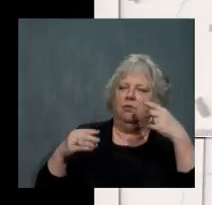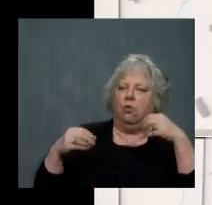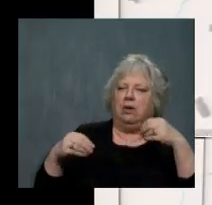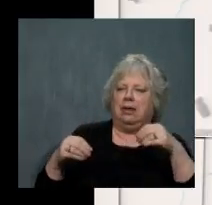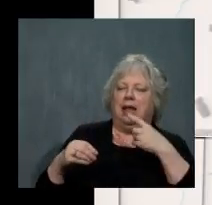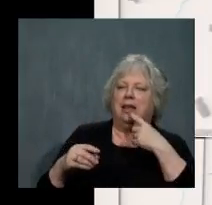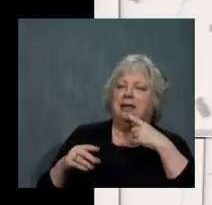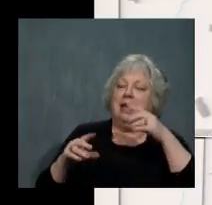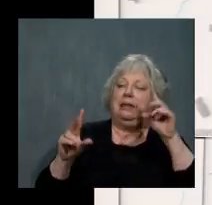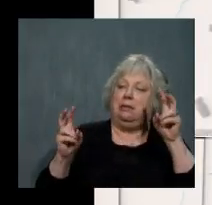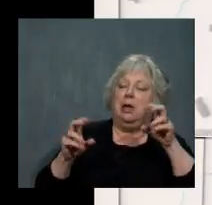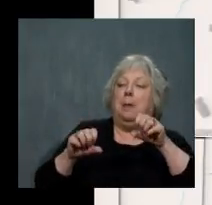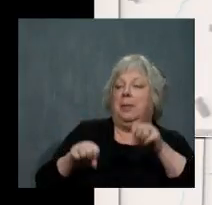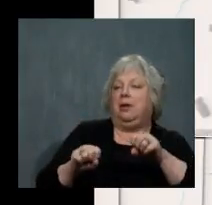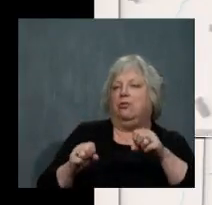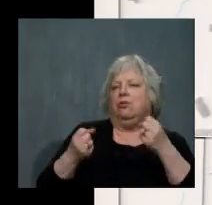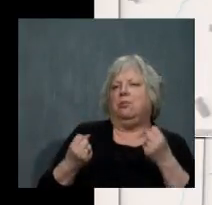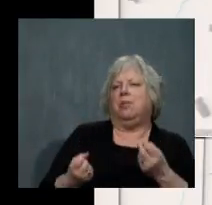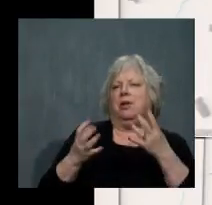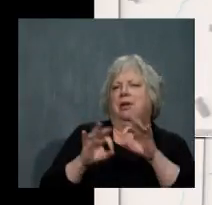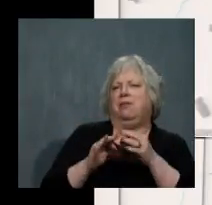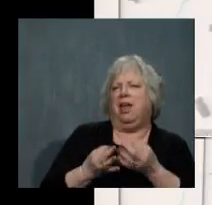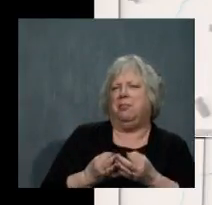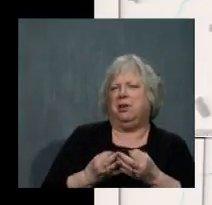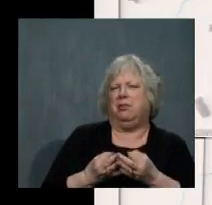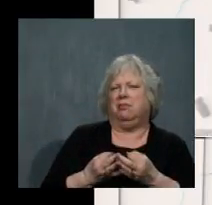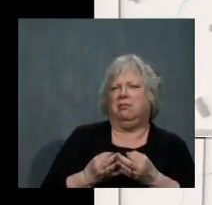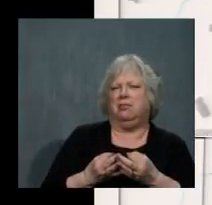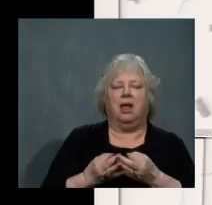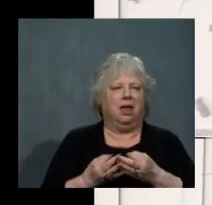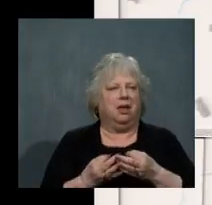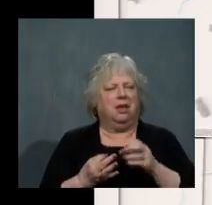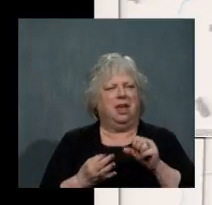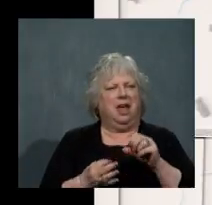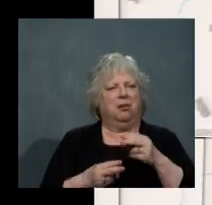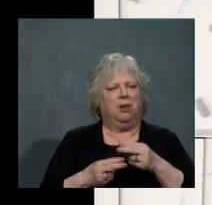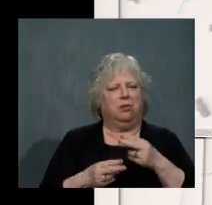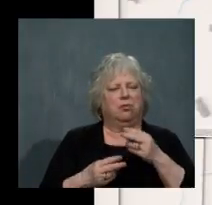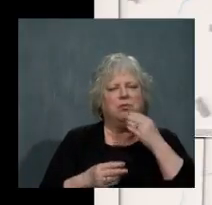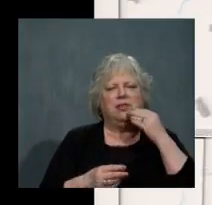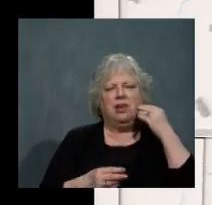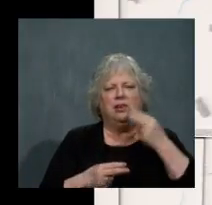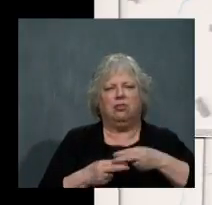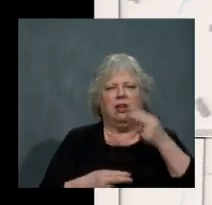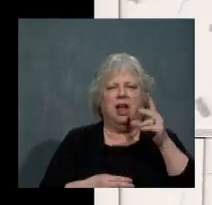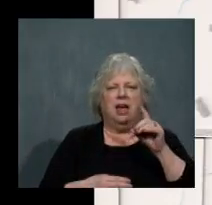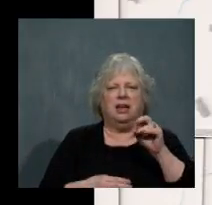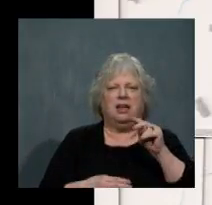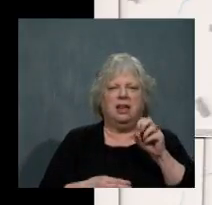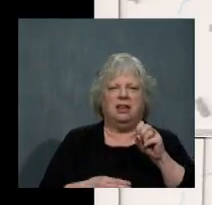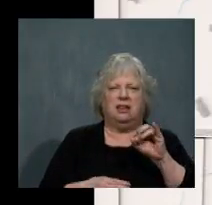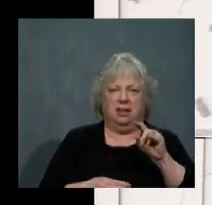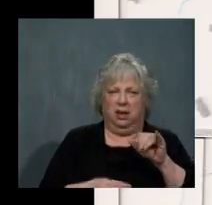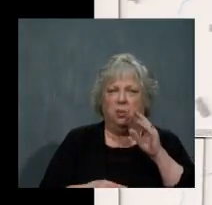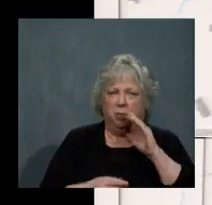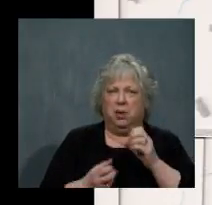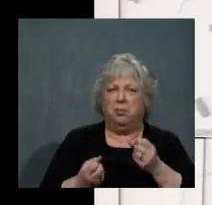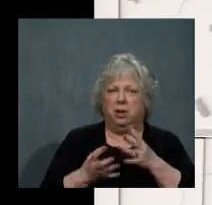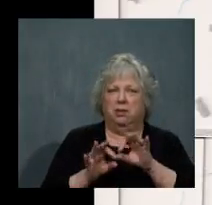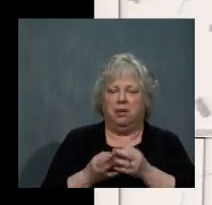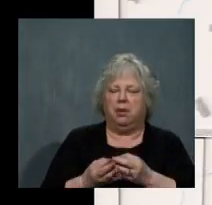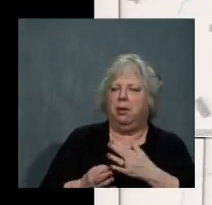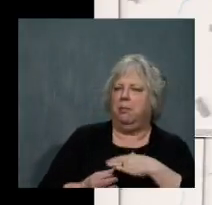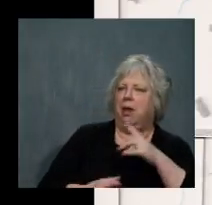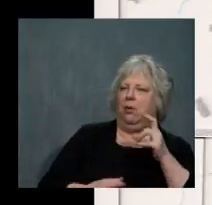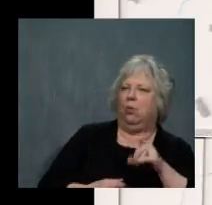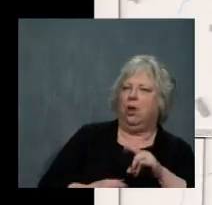potential multifamily. That's why I was asking. But, yeah, residential high density would be. Right, but my question is if a real estate